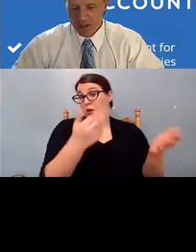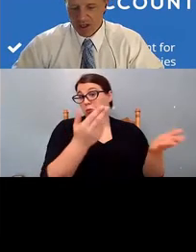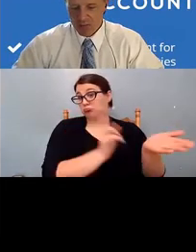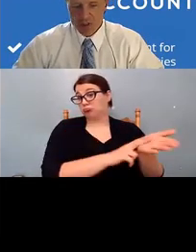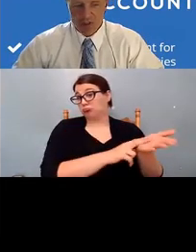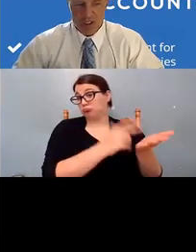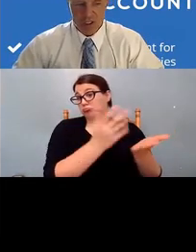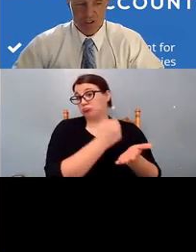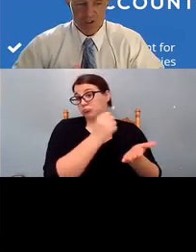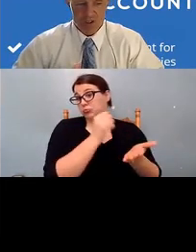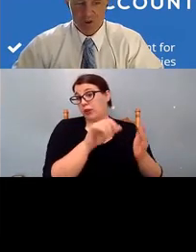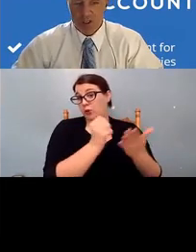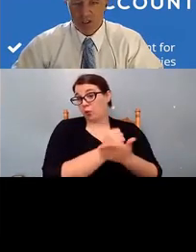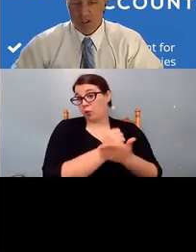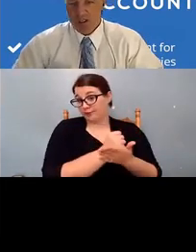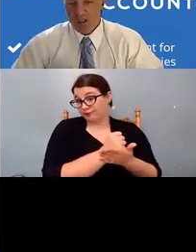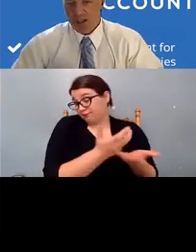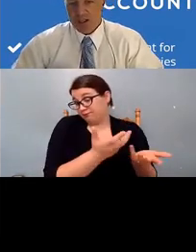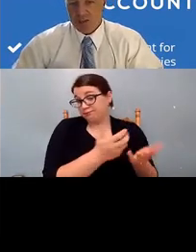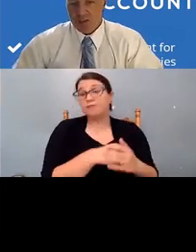have the opportunity to